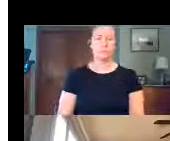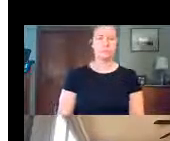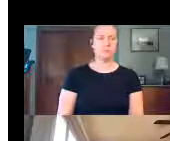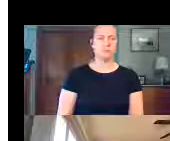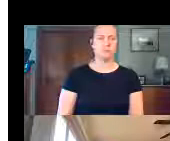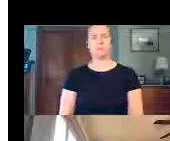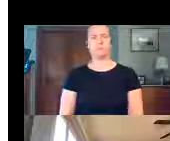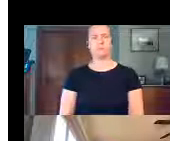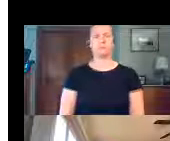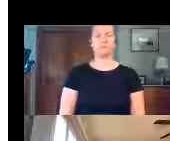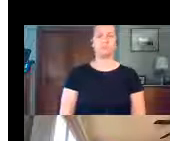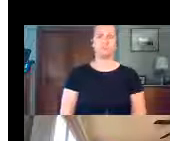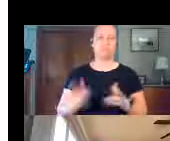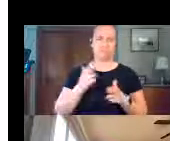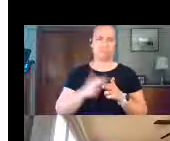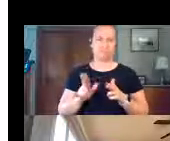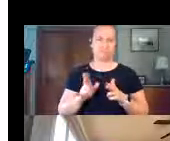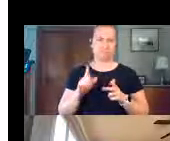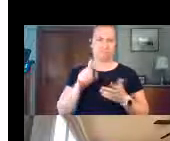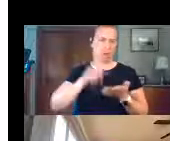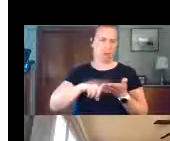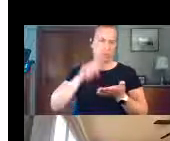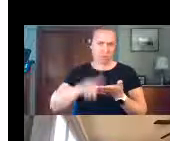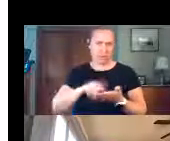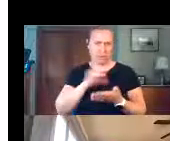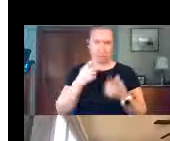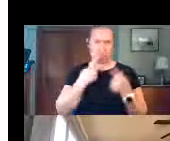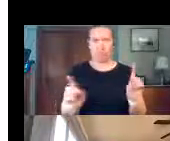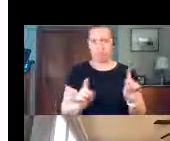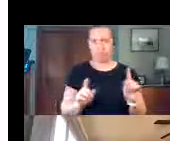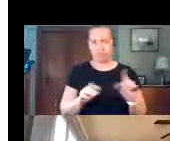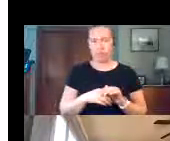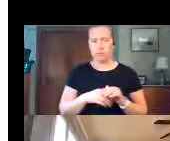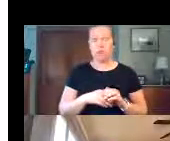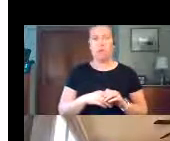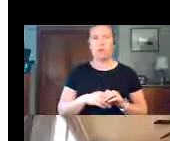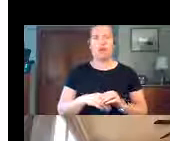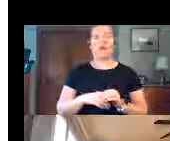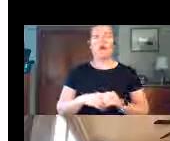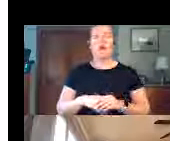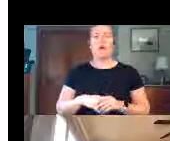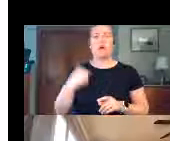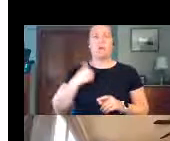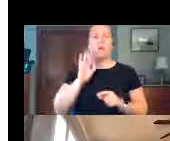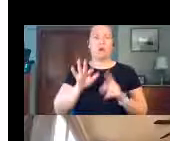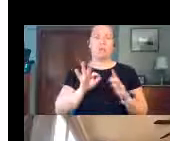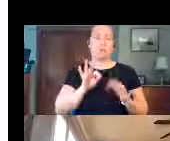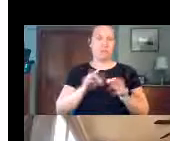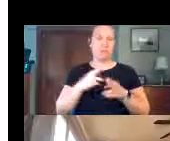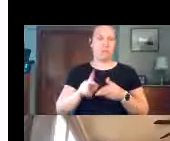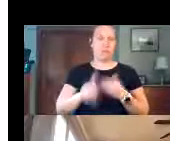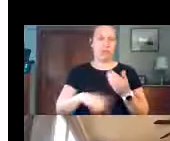So I'll just quickly flash some acknowledgements and declarations. We're going to tell you briefly about